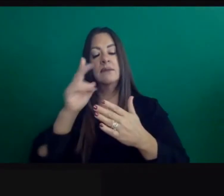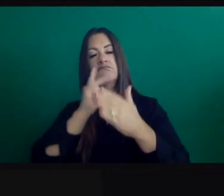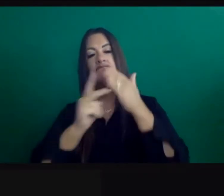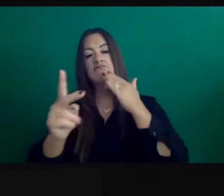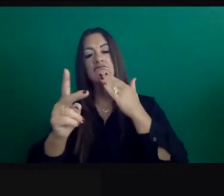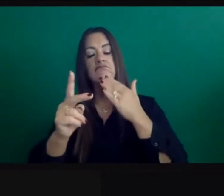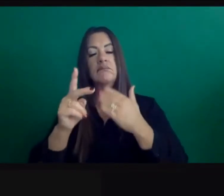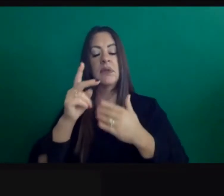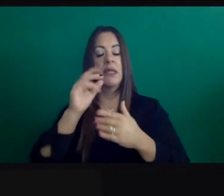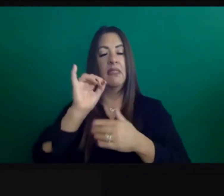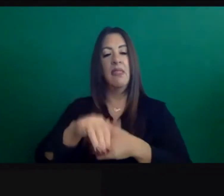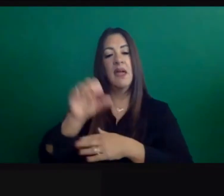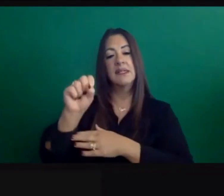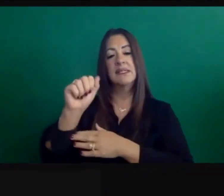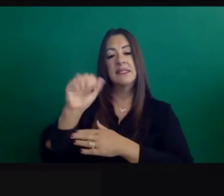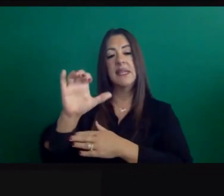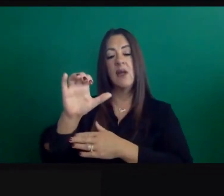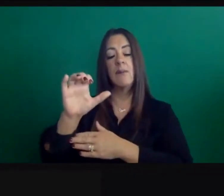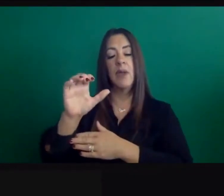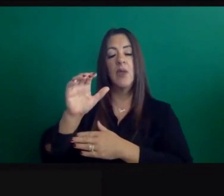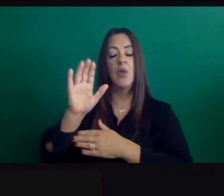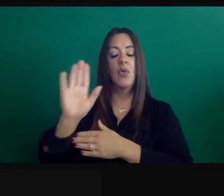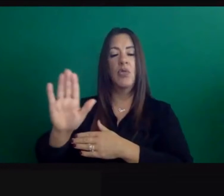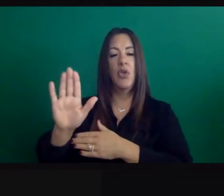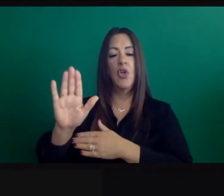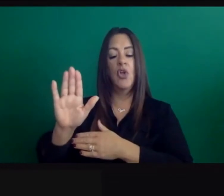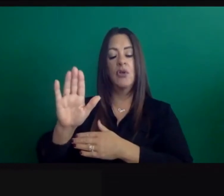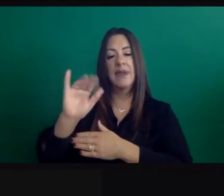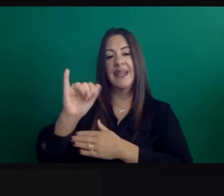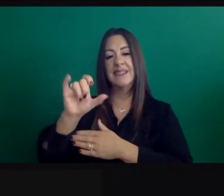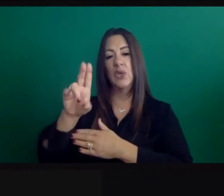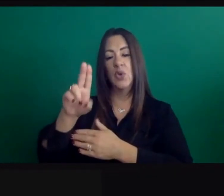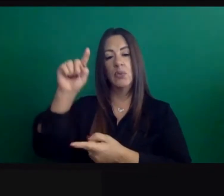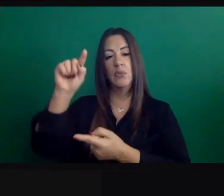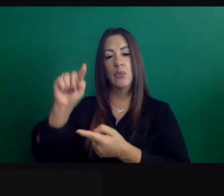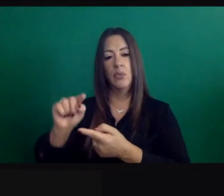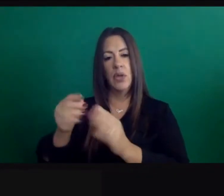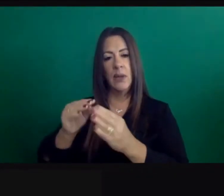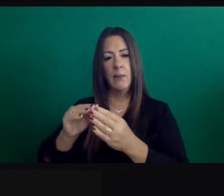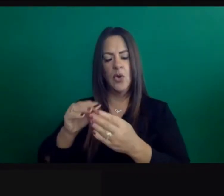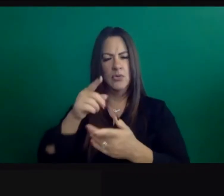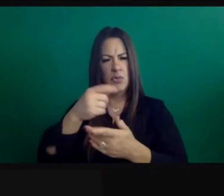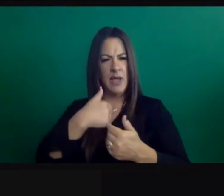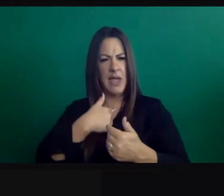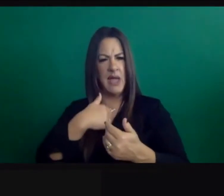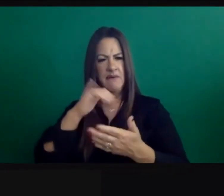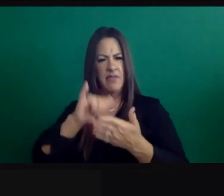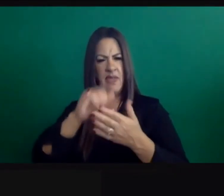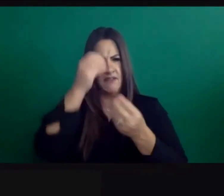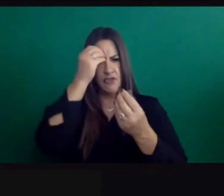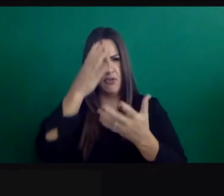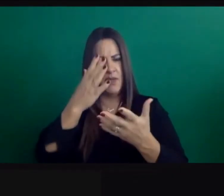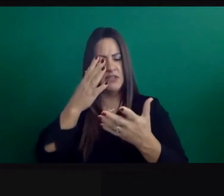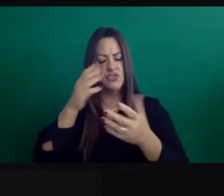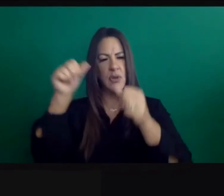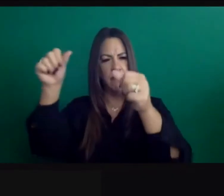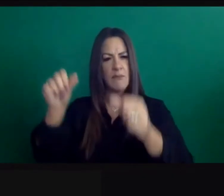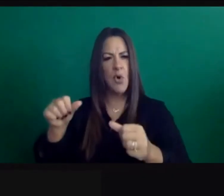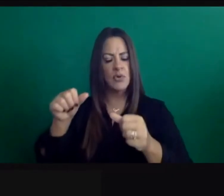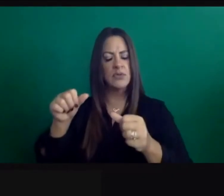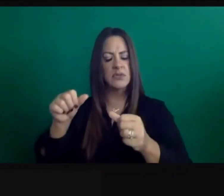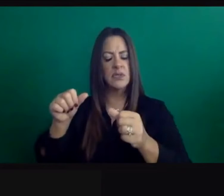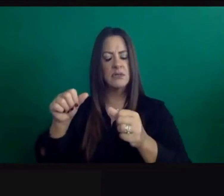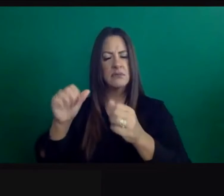that Sacramento's ICU capacity is going to go down. Are those models, publicly available for the other regions